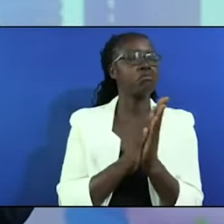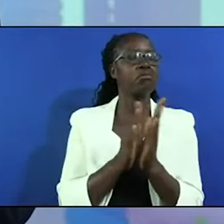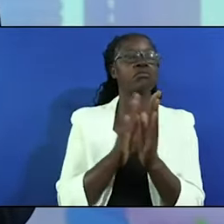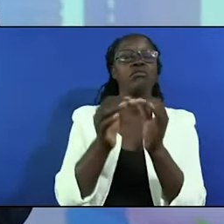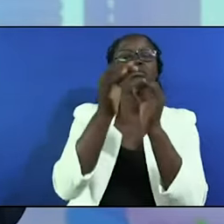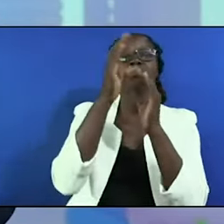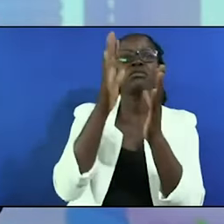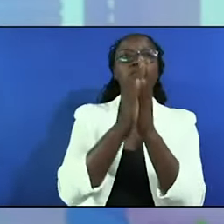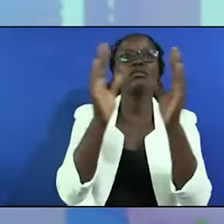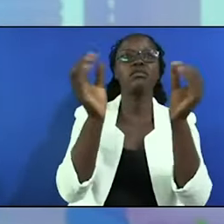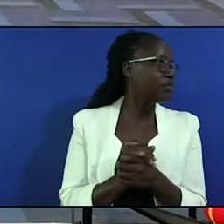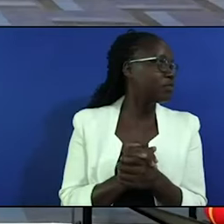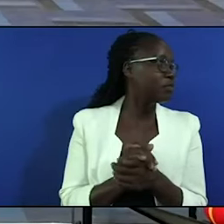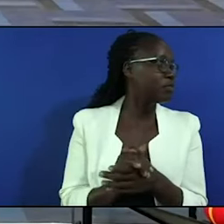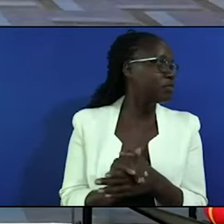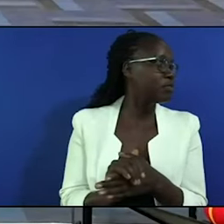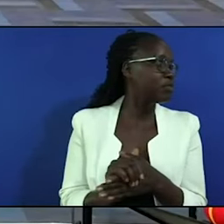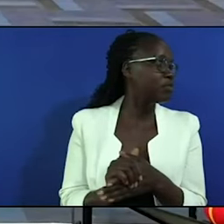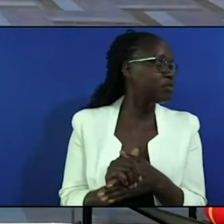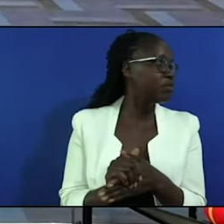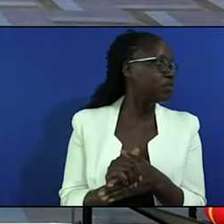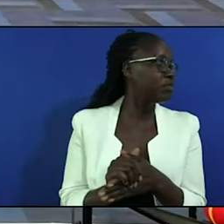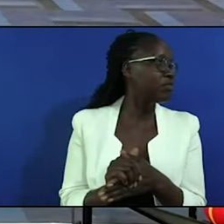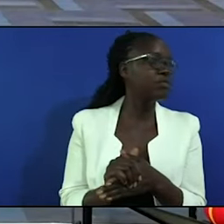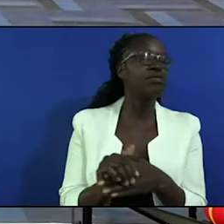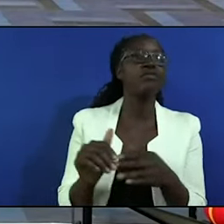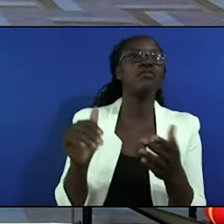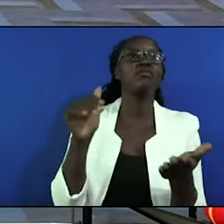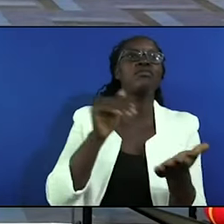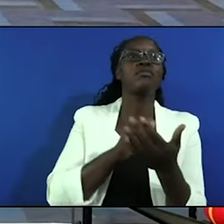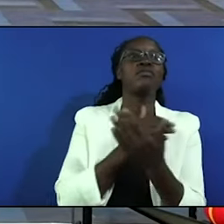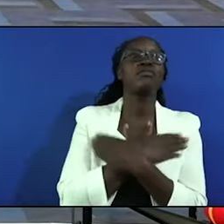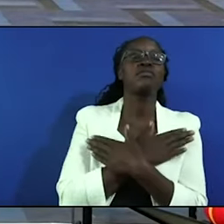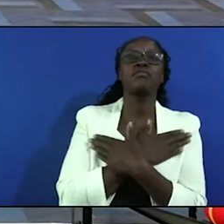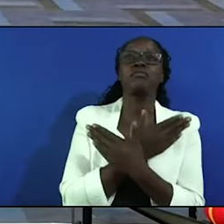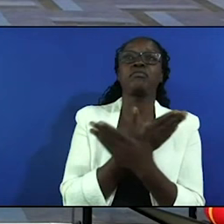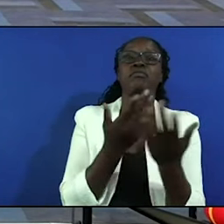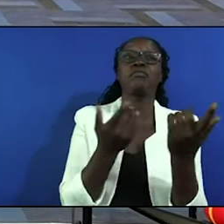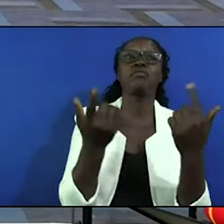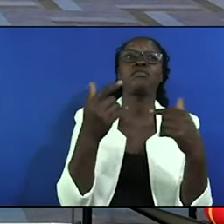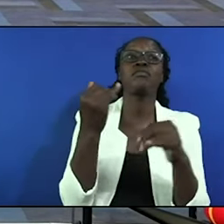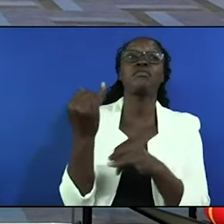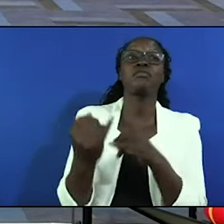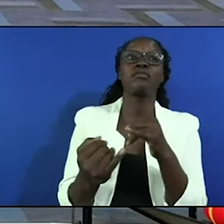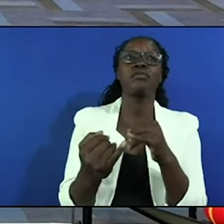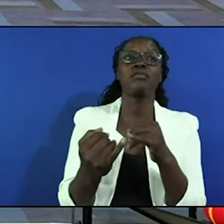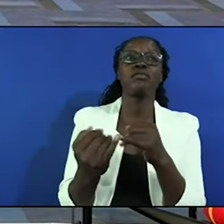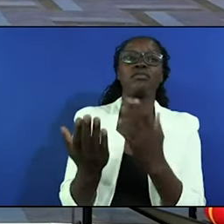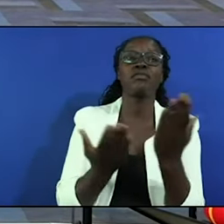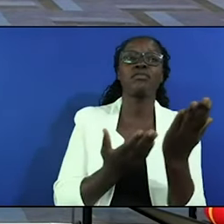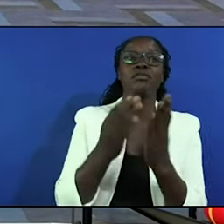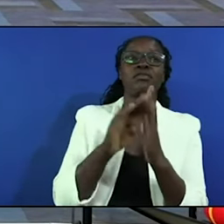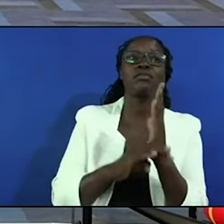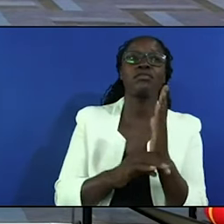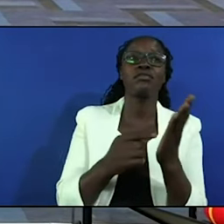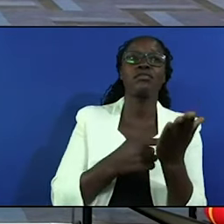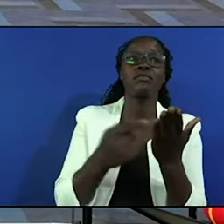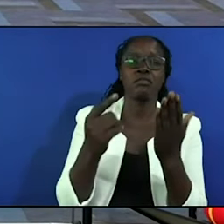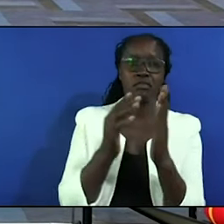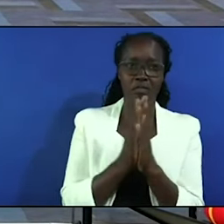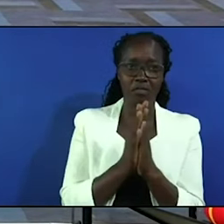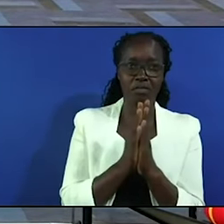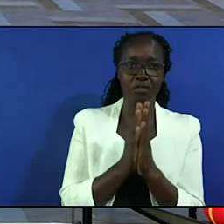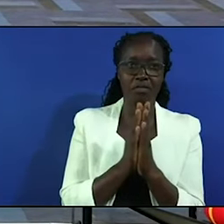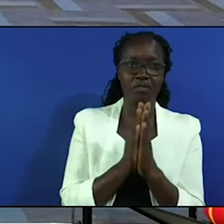Praise God. Hallelujah. Friends, today we come to the conclusion of our Stewardship Week of